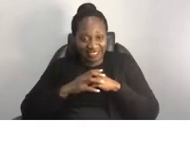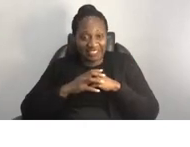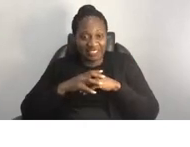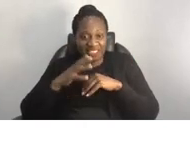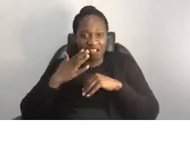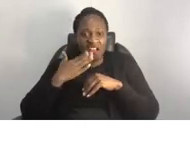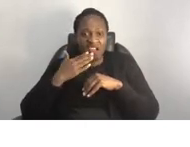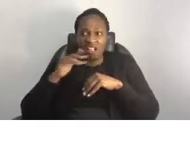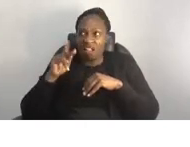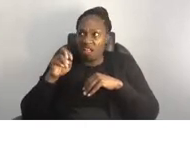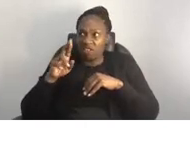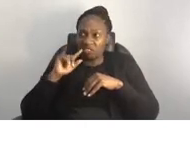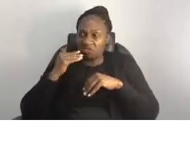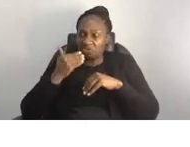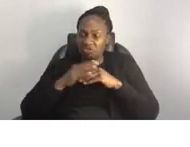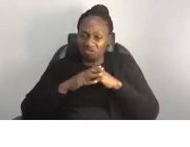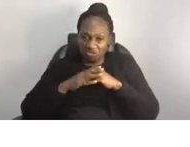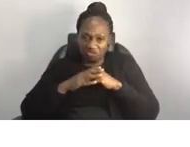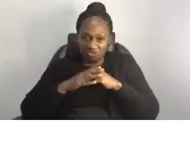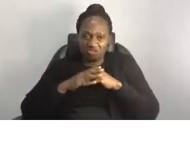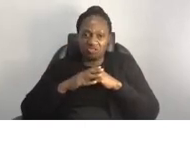Honey lavender, that sounds really good too.